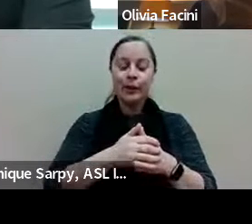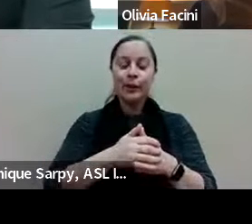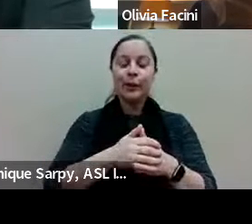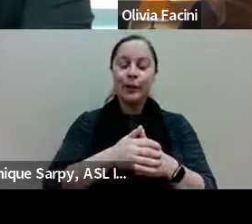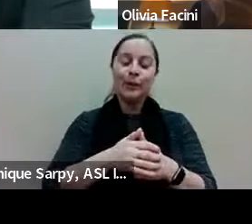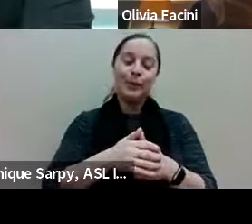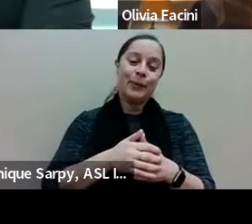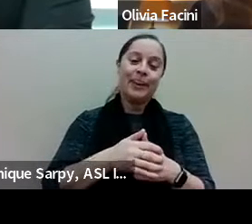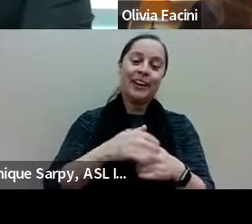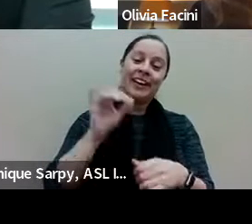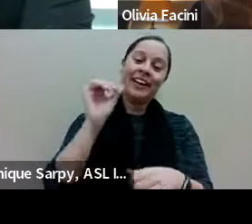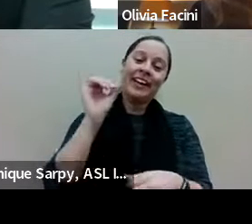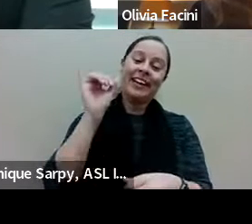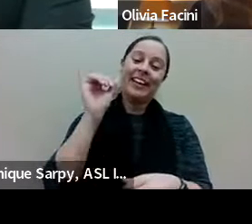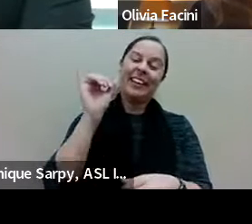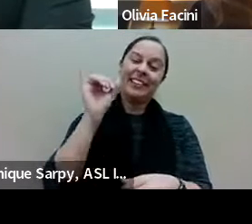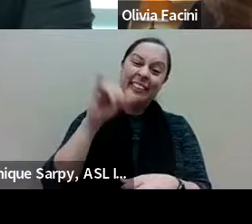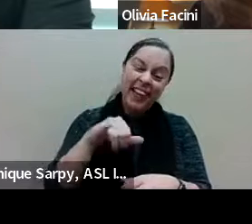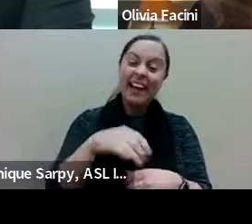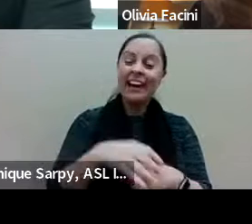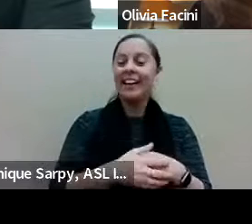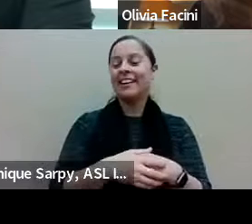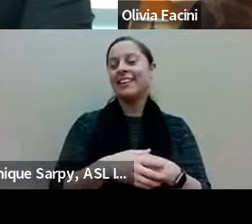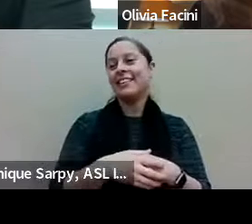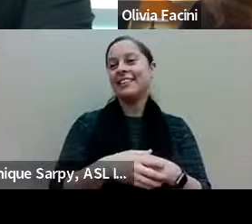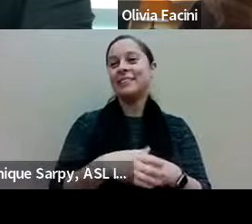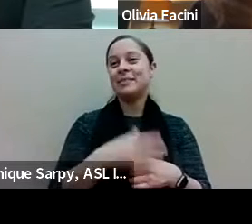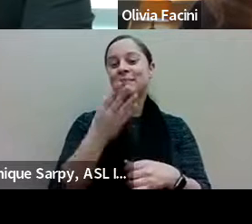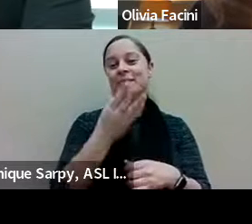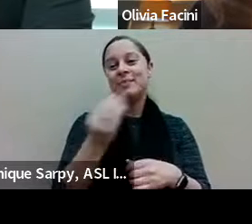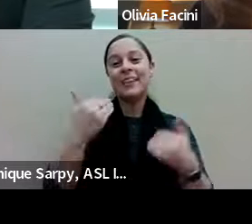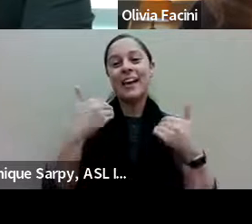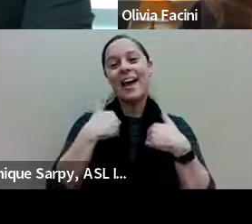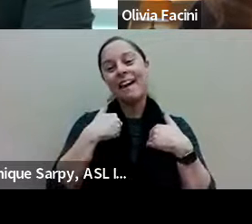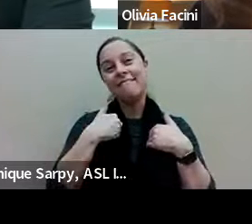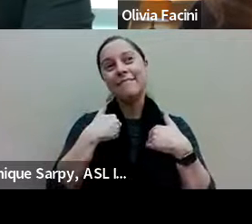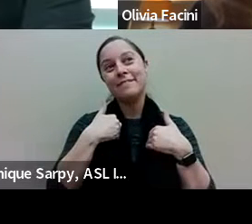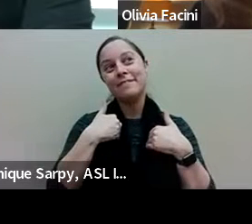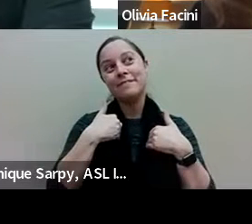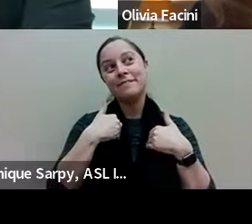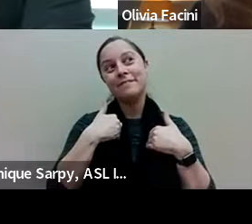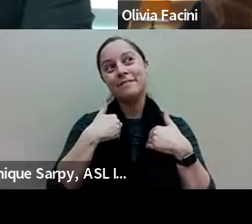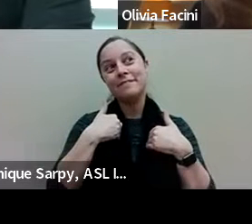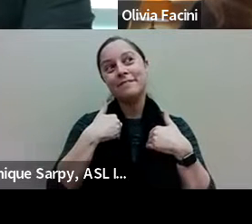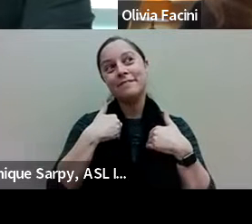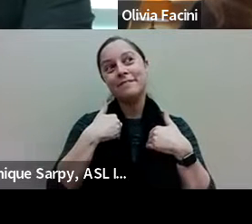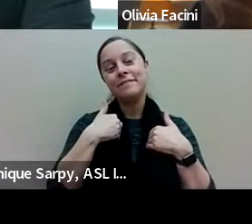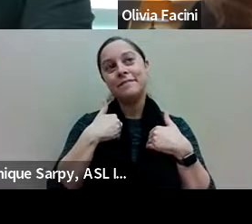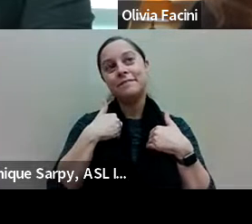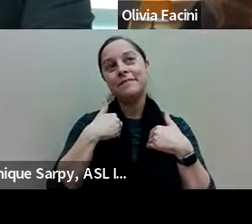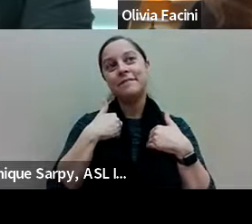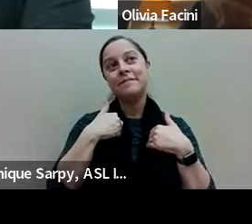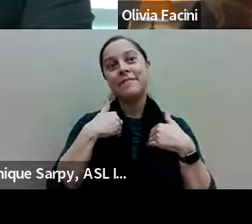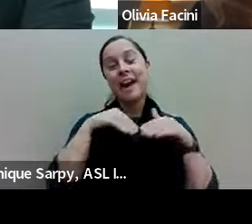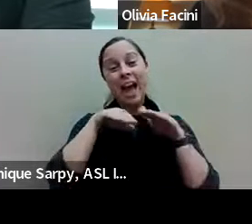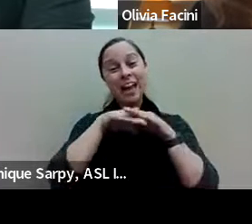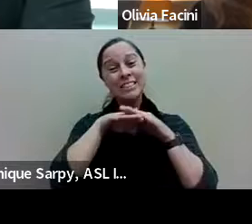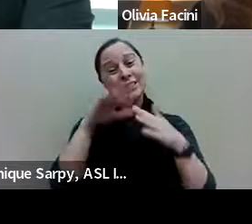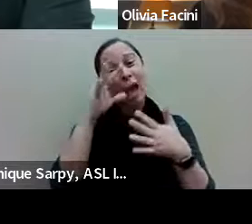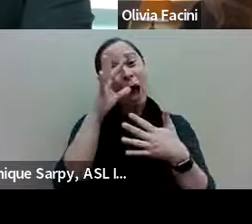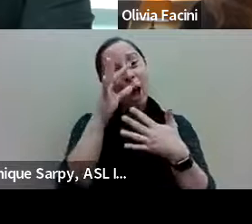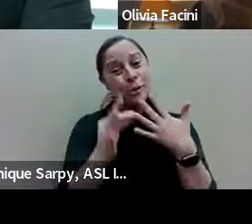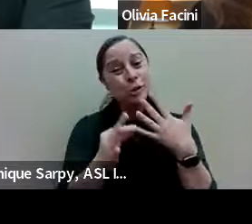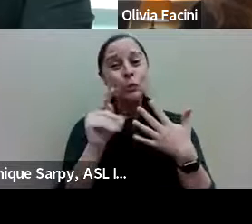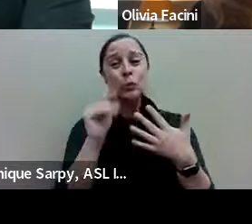just having those access options to choose from. And